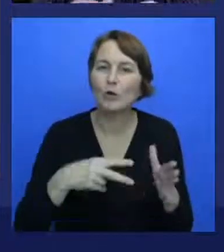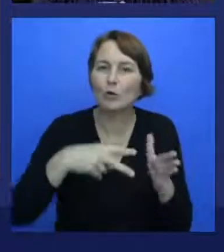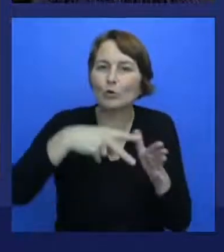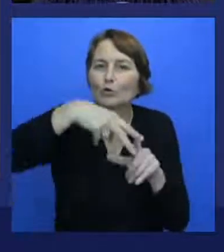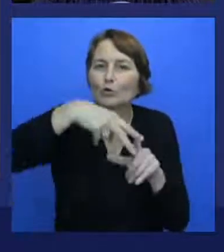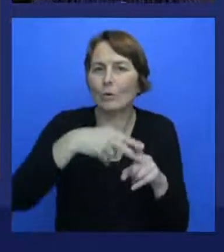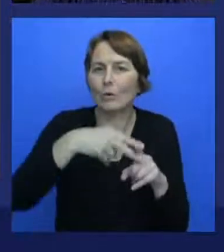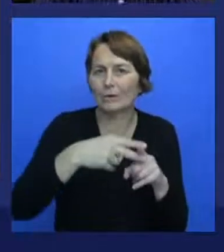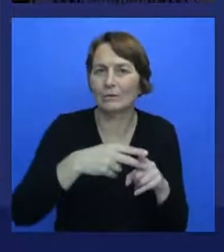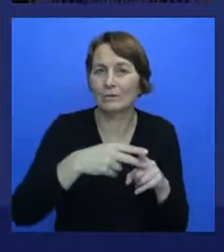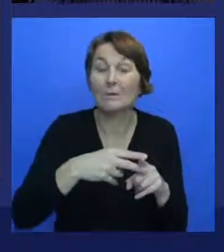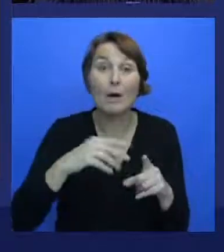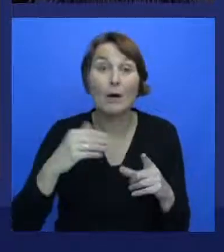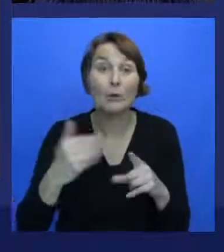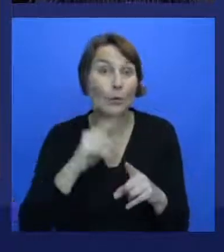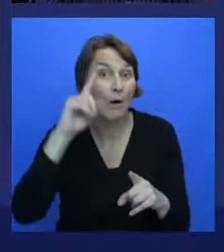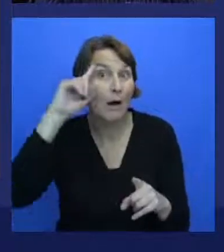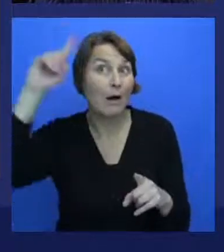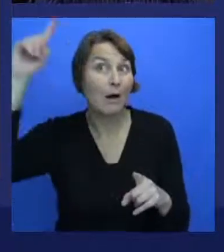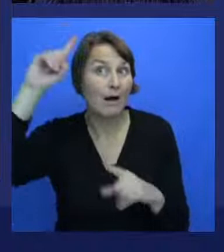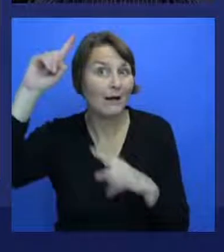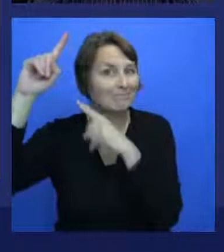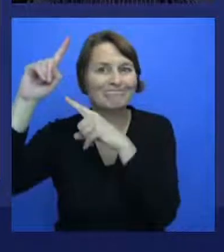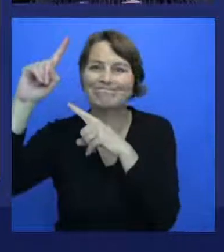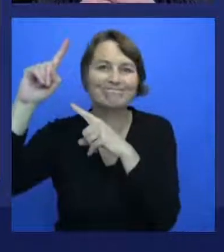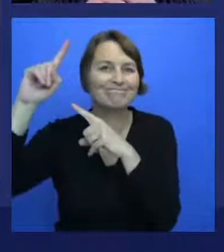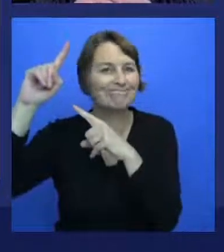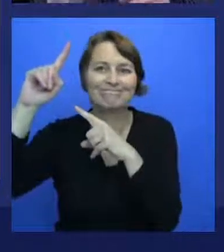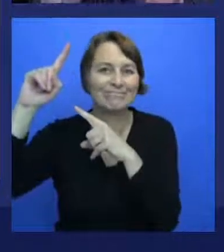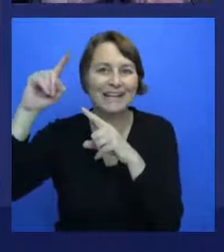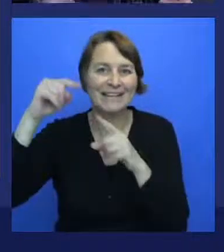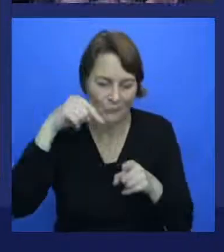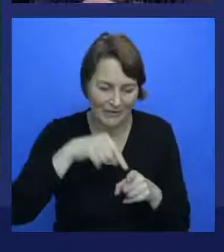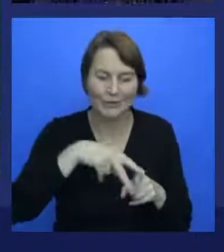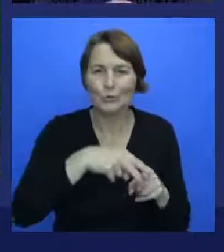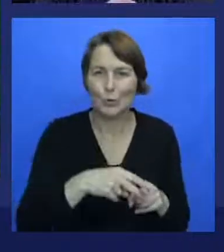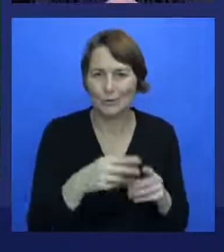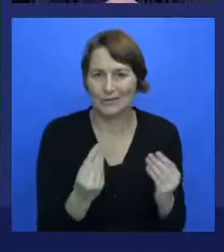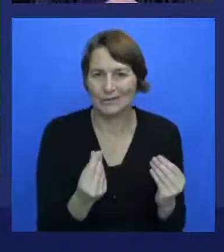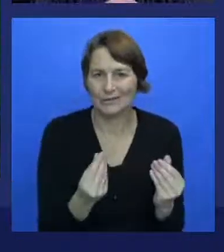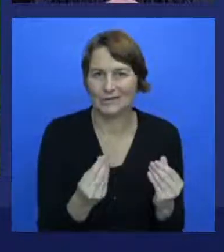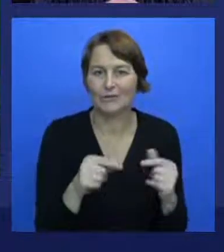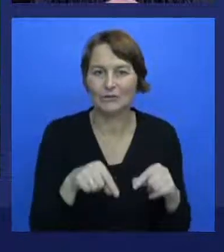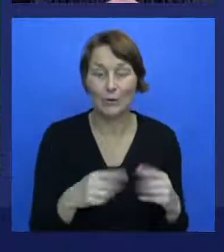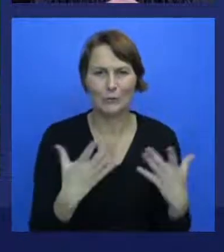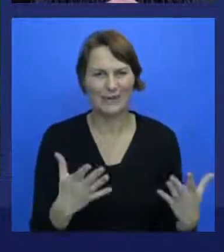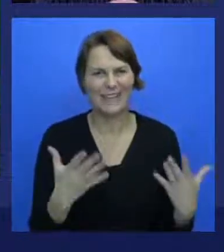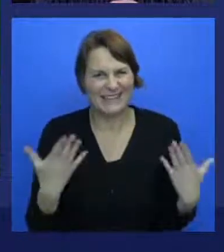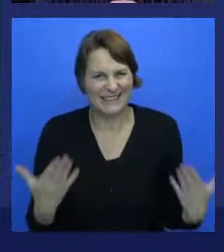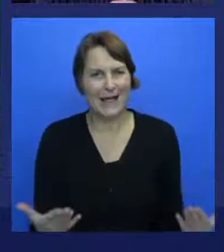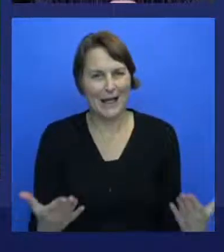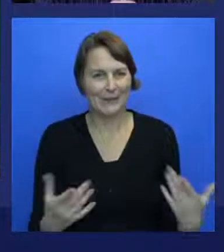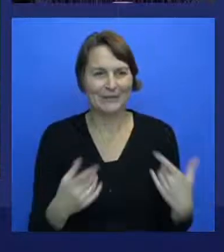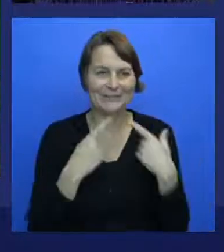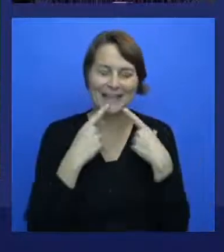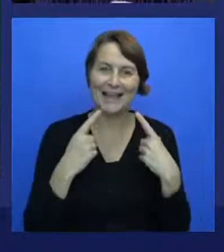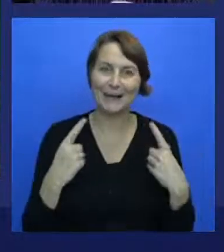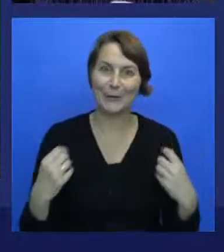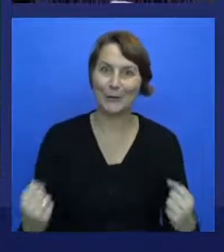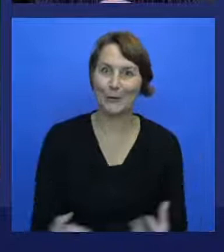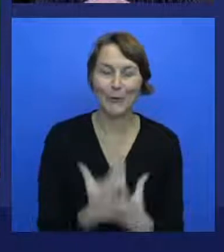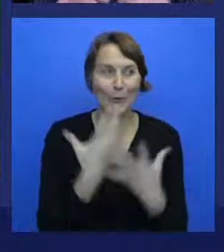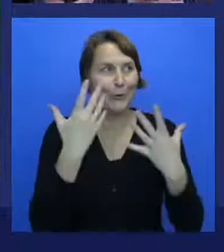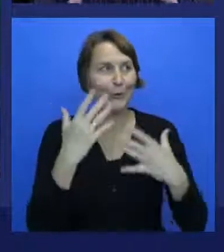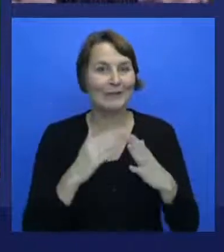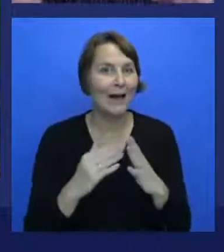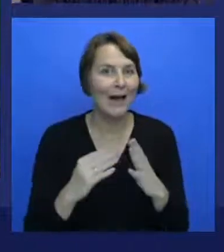that tremendously intelligent. I would argue that we are still in a springtime or in a summer where we